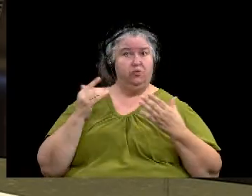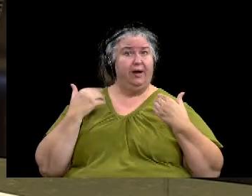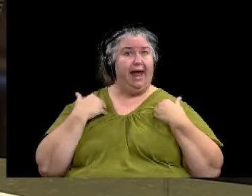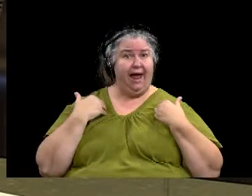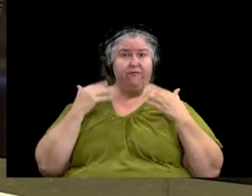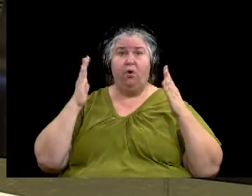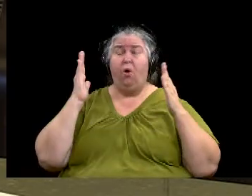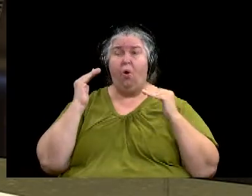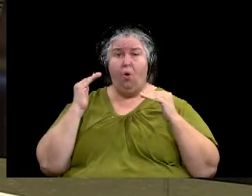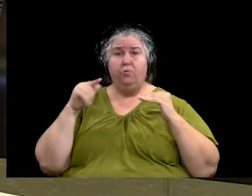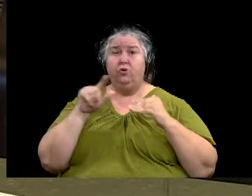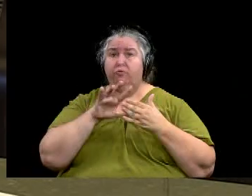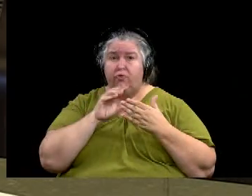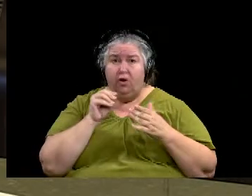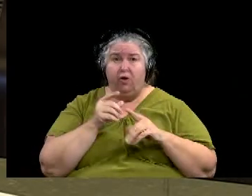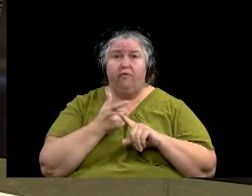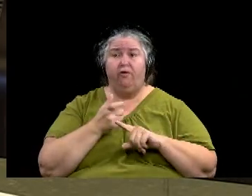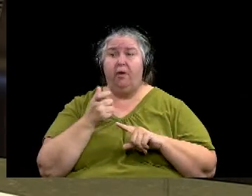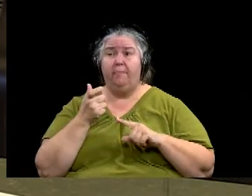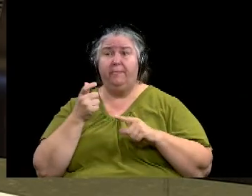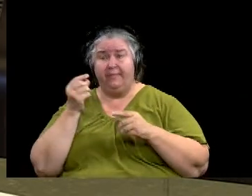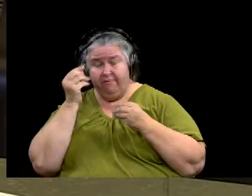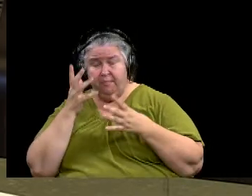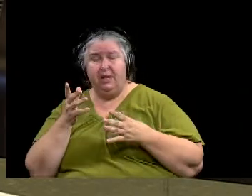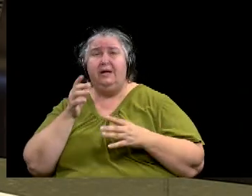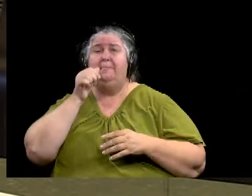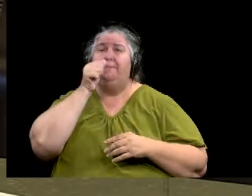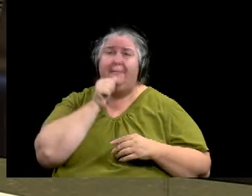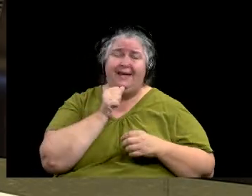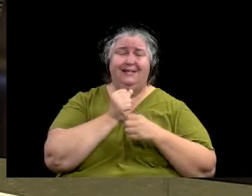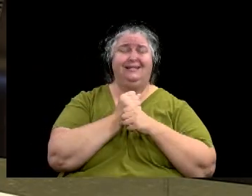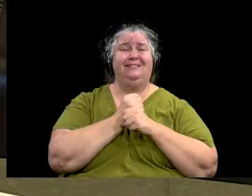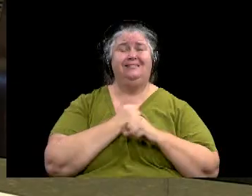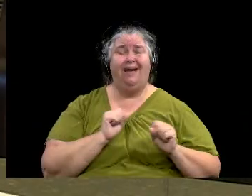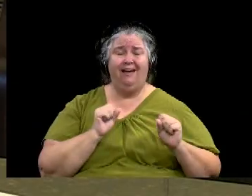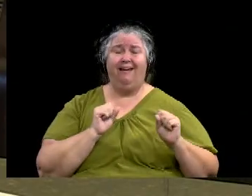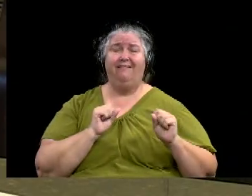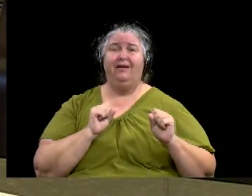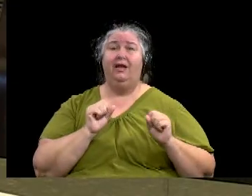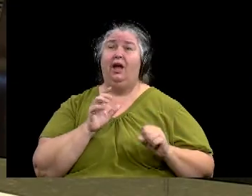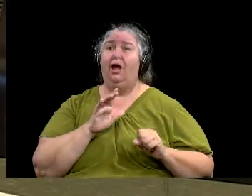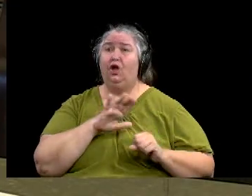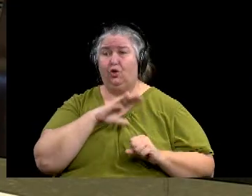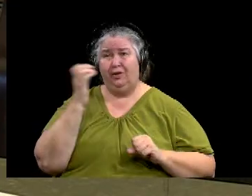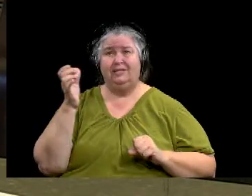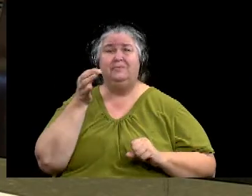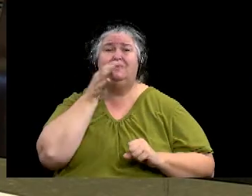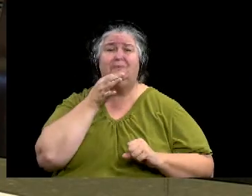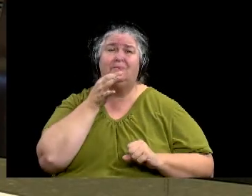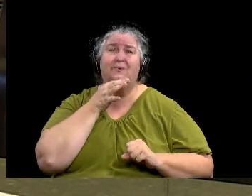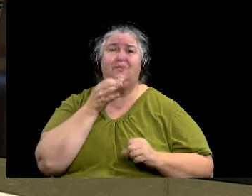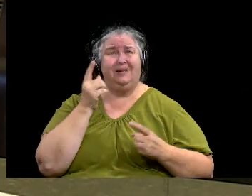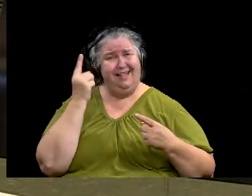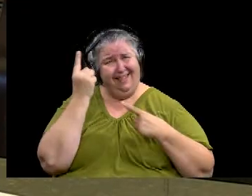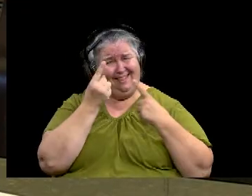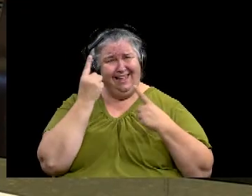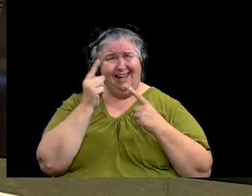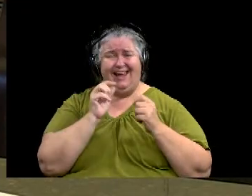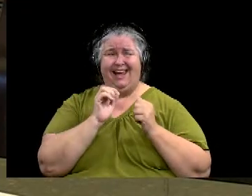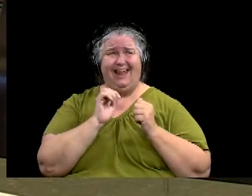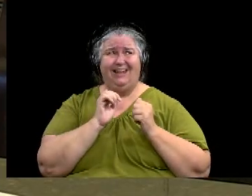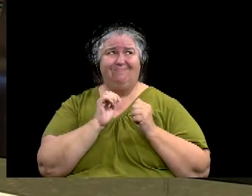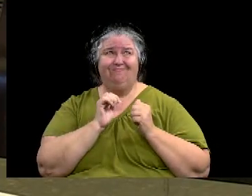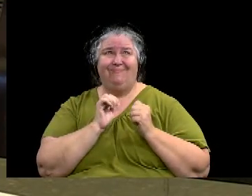patient, be safe. Christmas is coming up. Think about how you're going to treat that and celebrate with your family, but do it in a safe